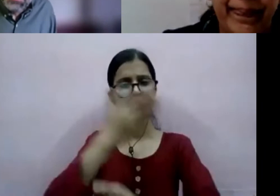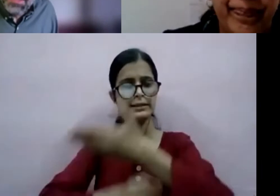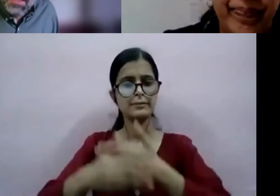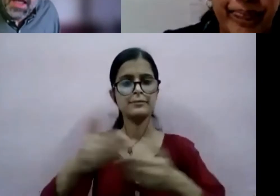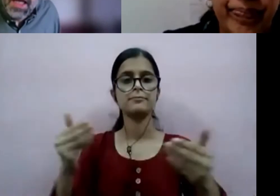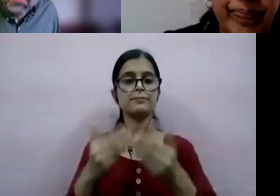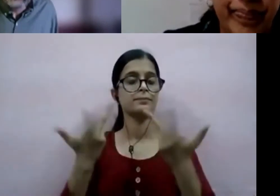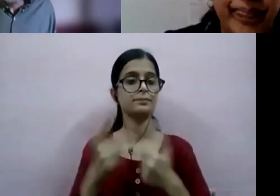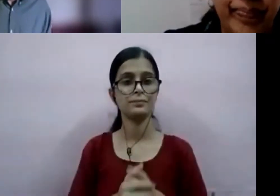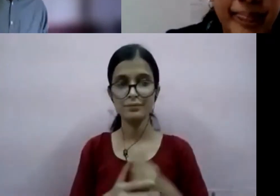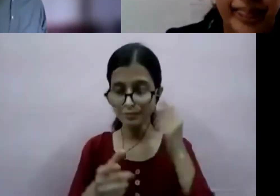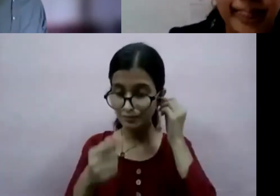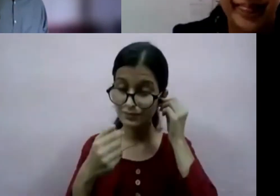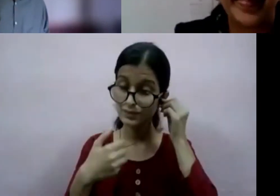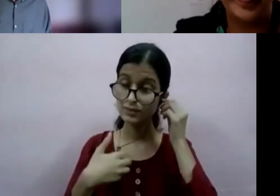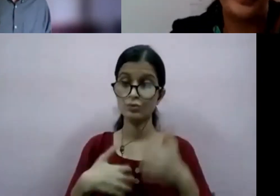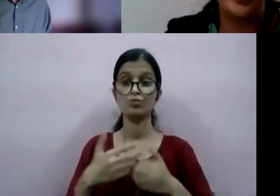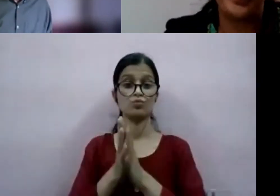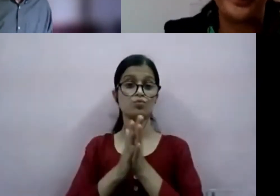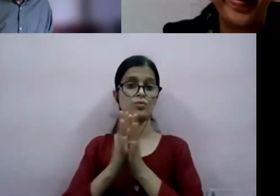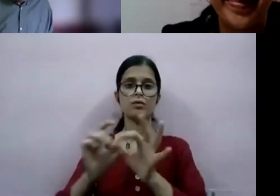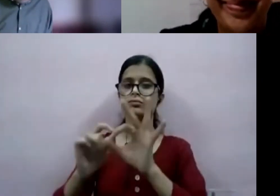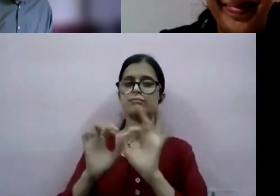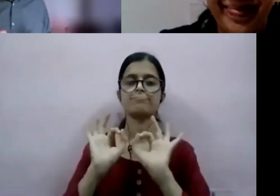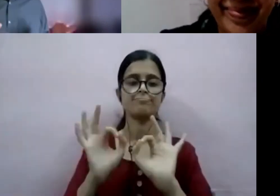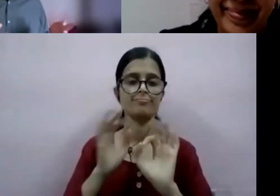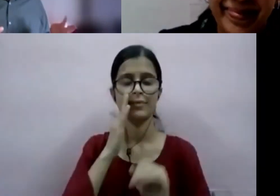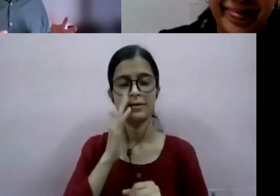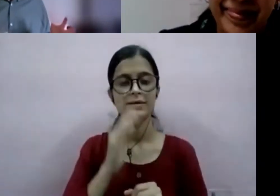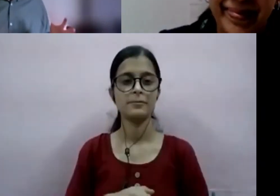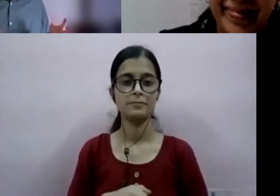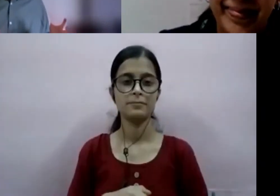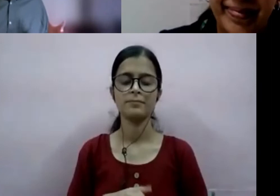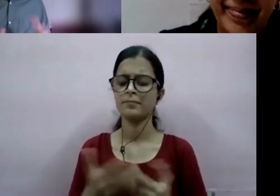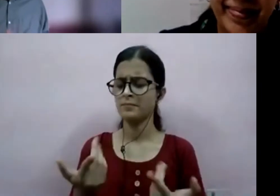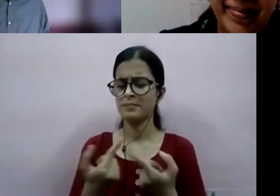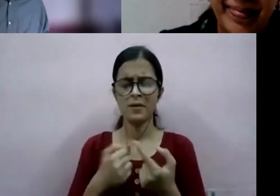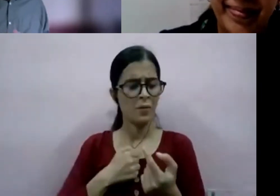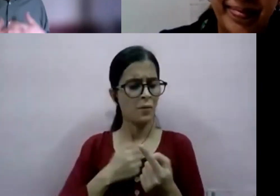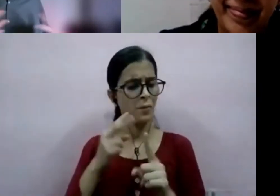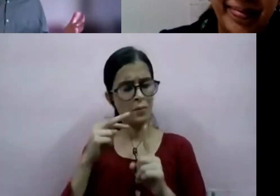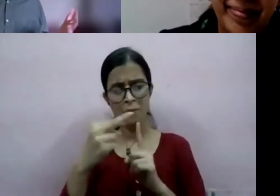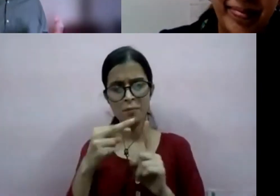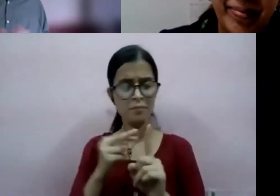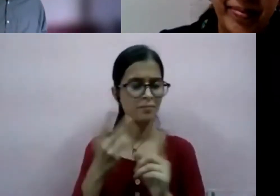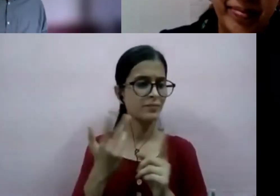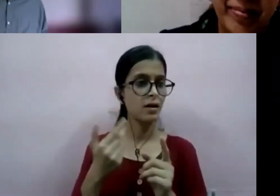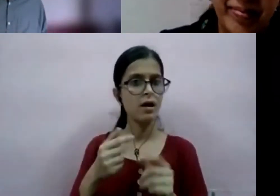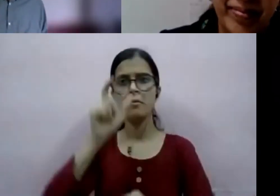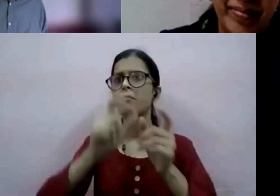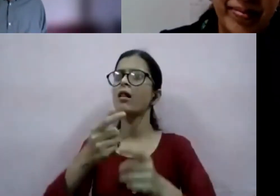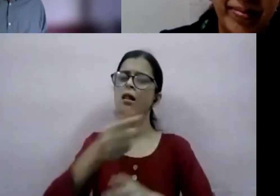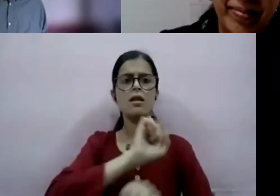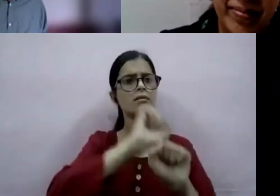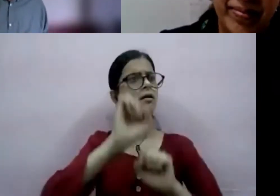really interesting and really good question. I'm not of the opinion that people become doctors because they don't